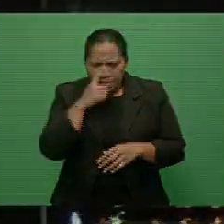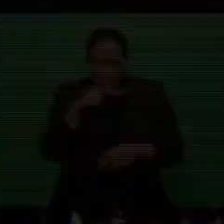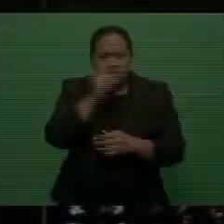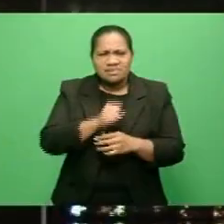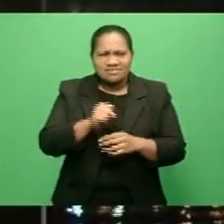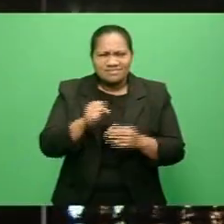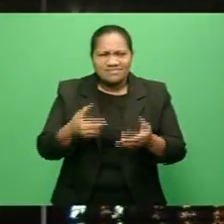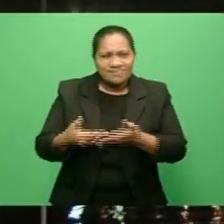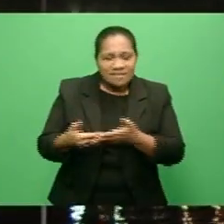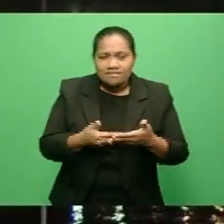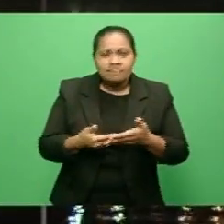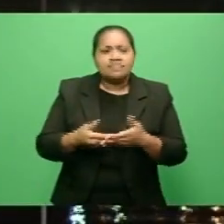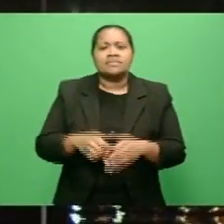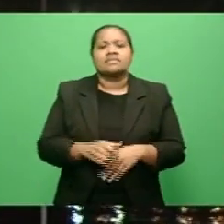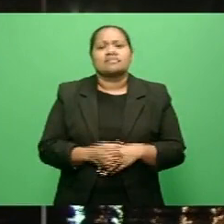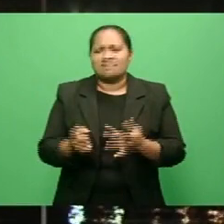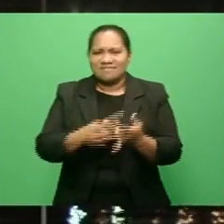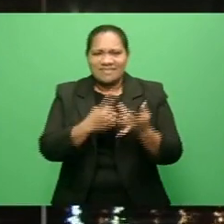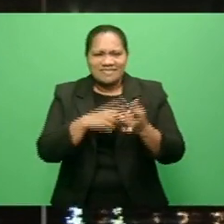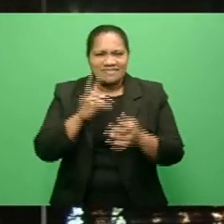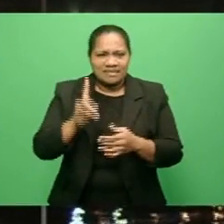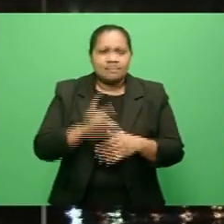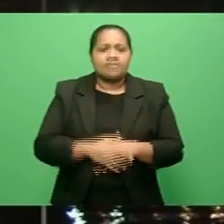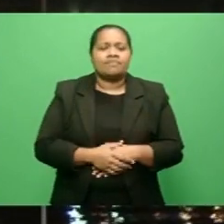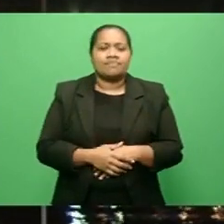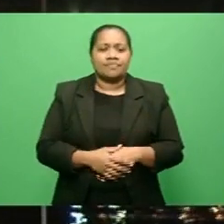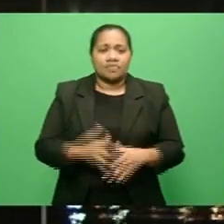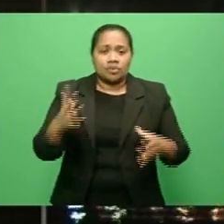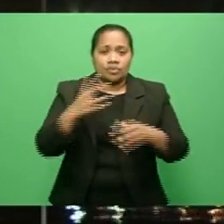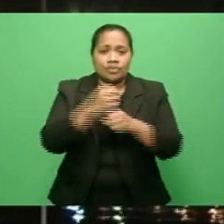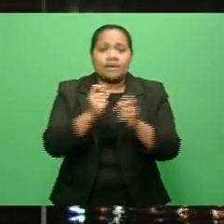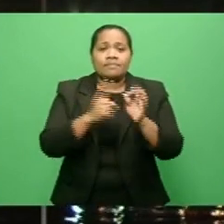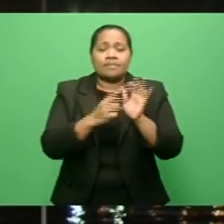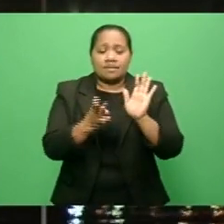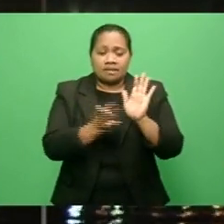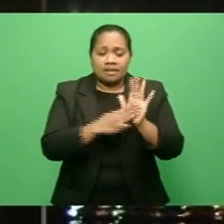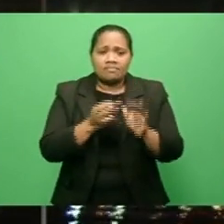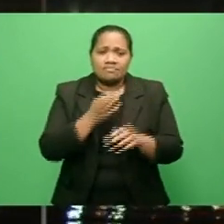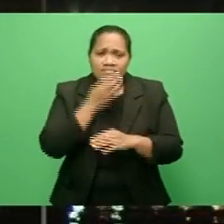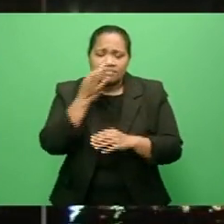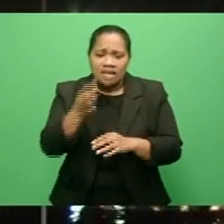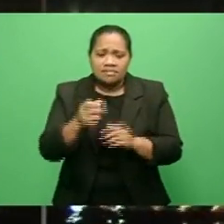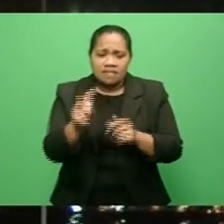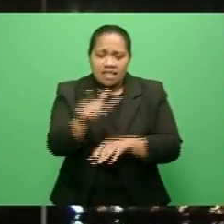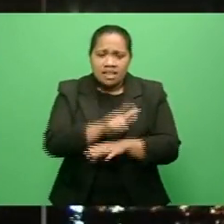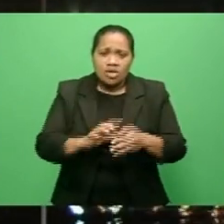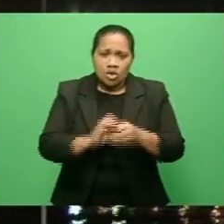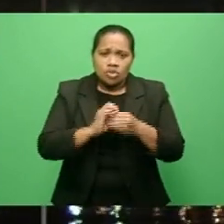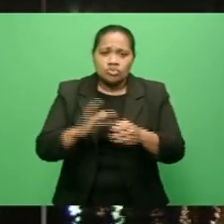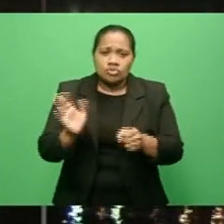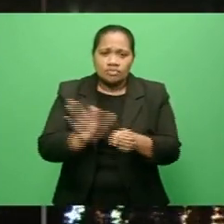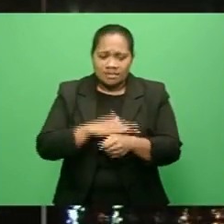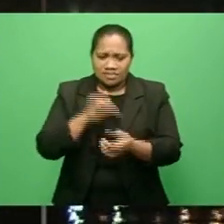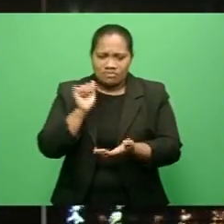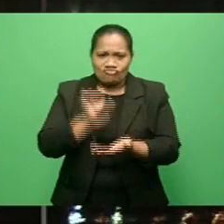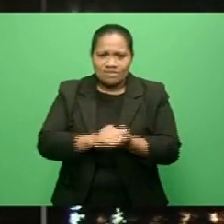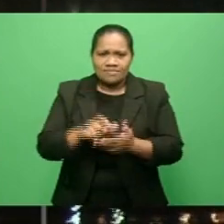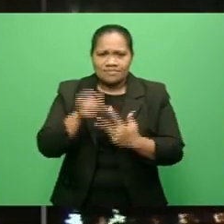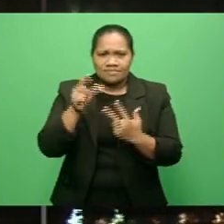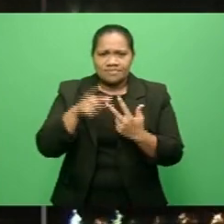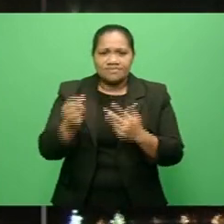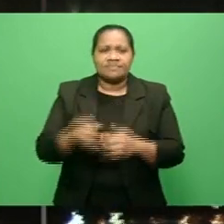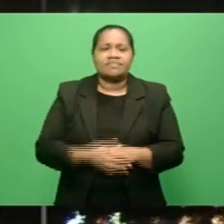epidemic. Recapping the main stories for tonight, PM urges landowners to make the right move. Water woes to deepen if current